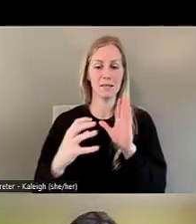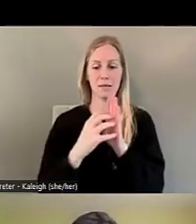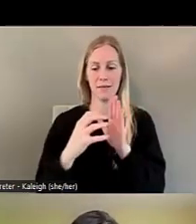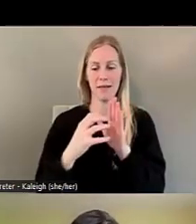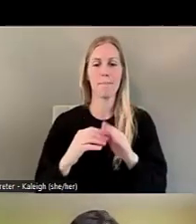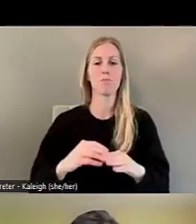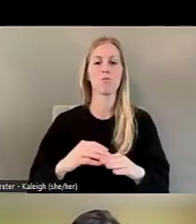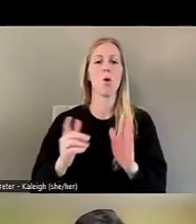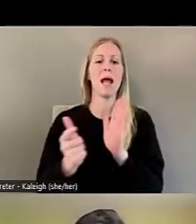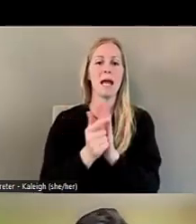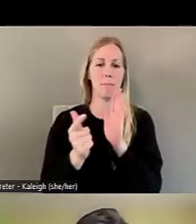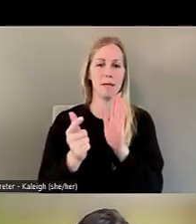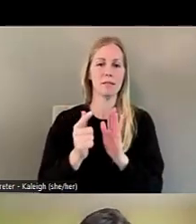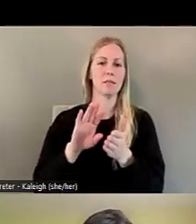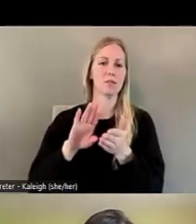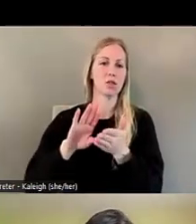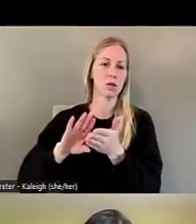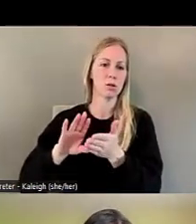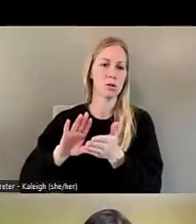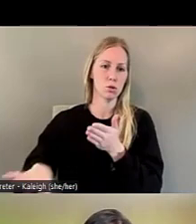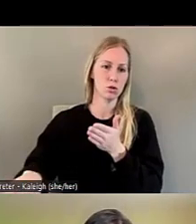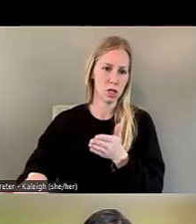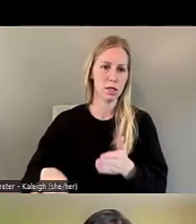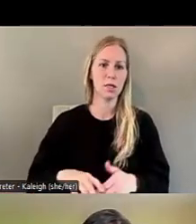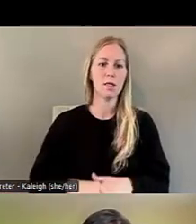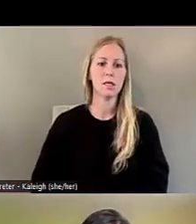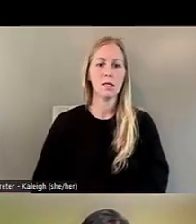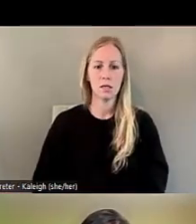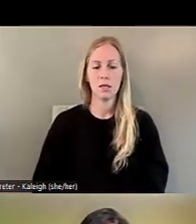written policy must also include a statement